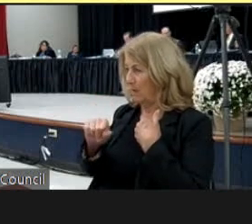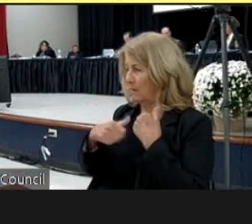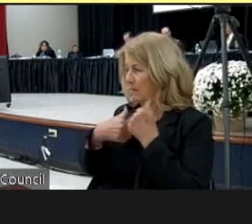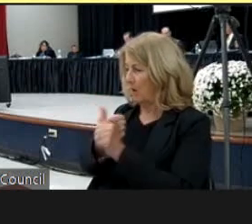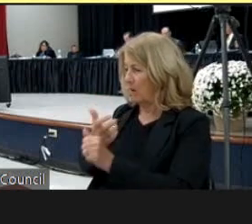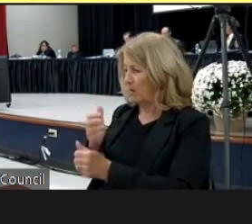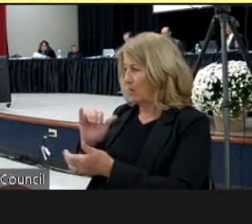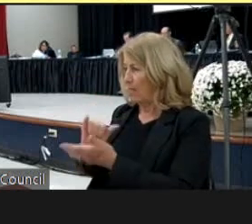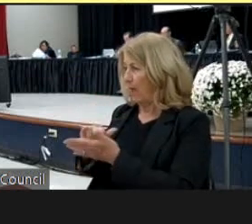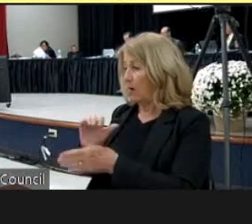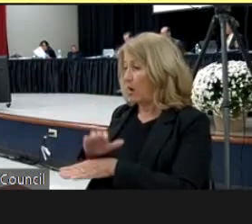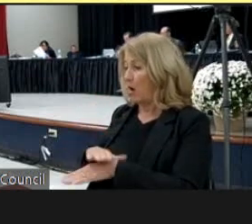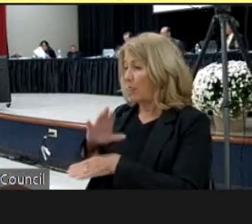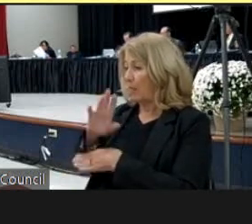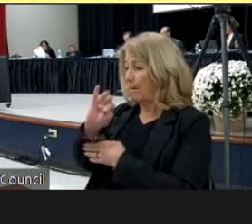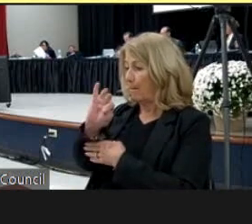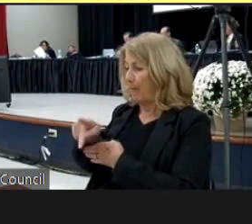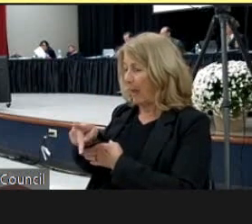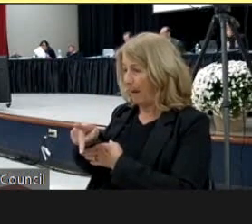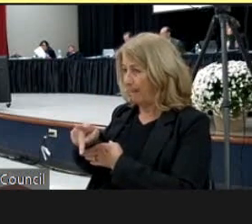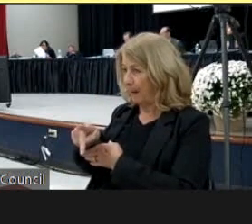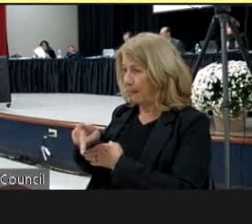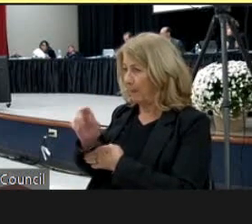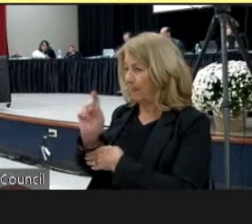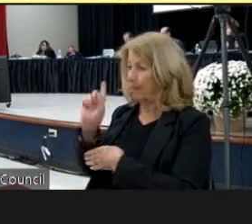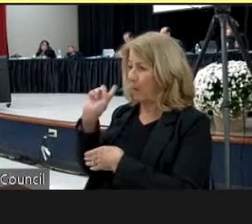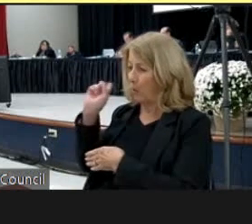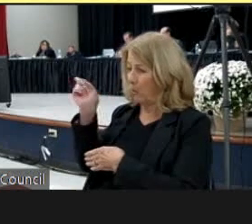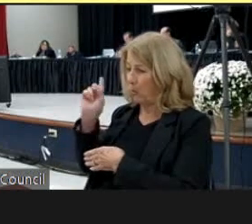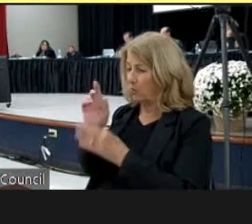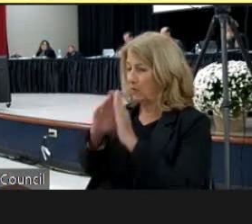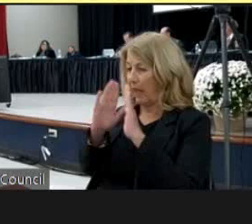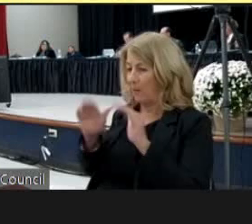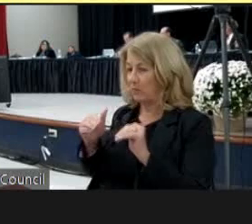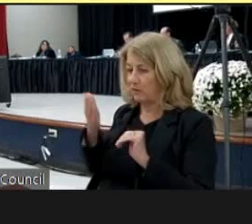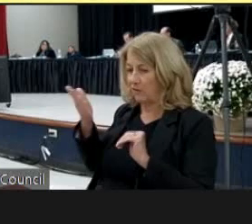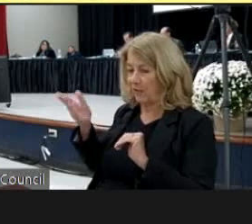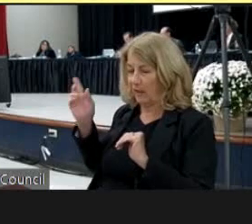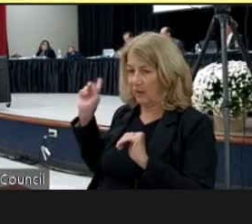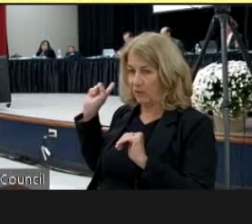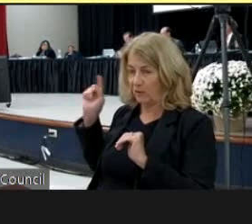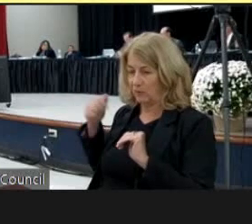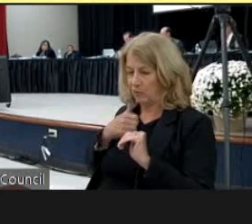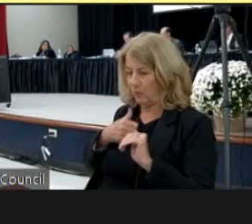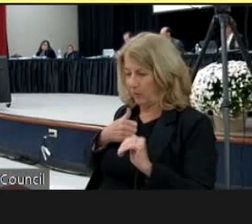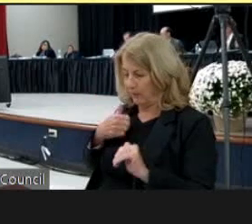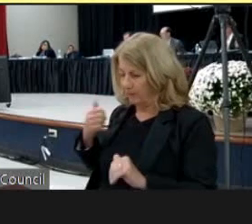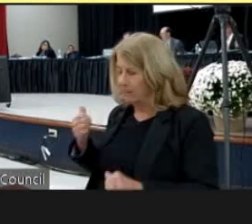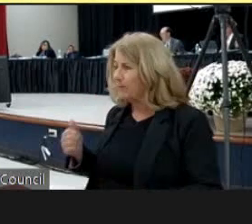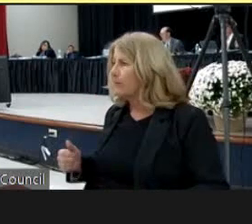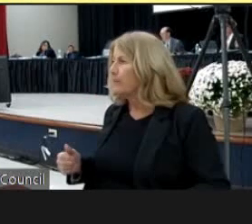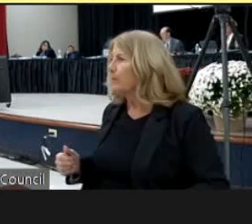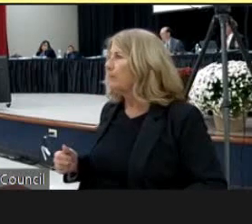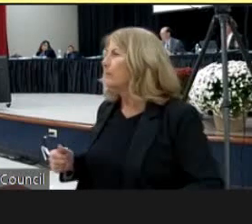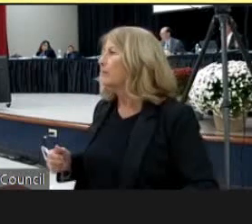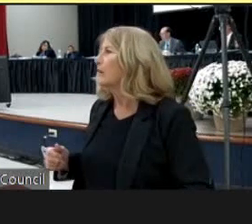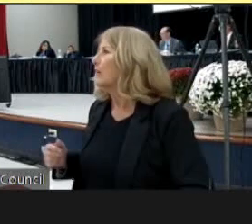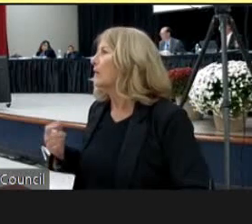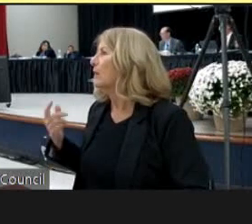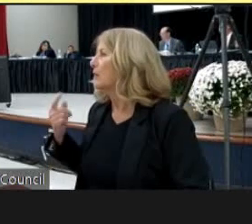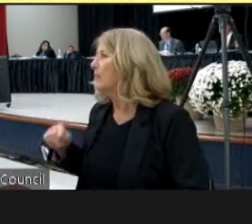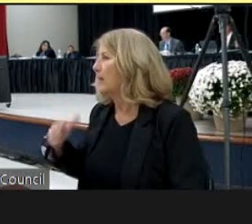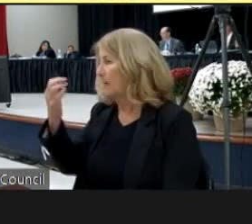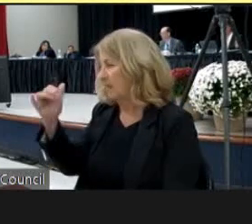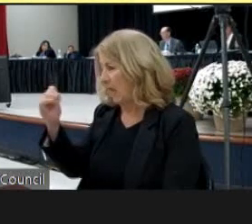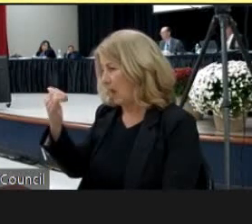So on the map, those houses there are, sorry, the